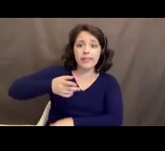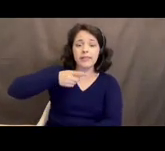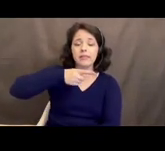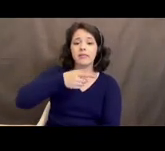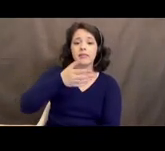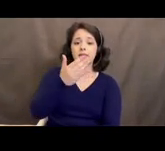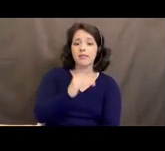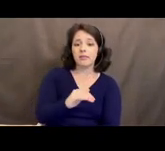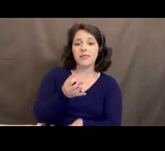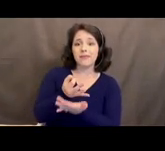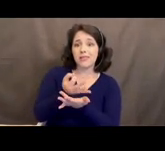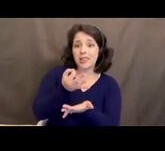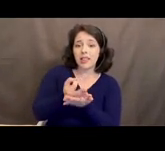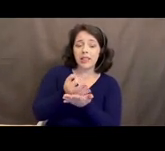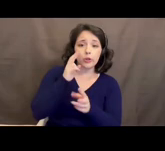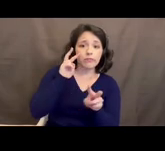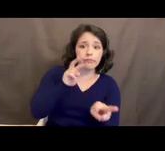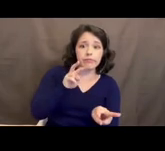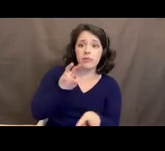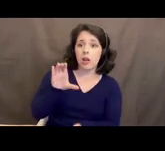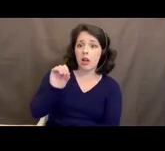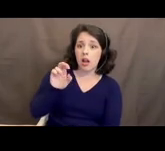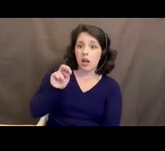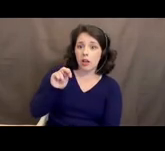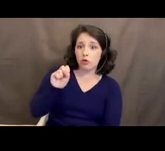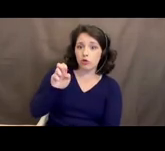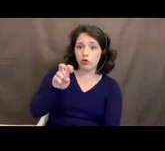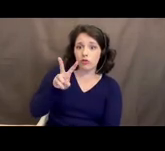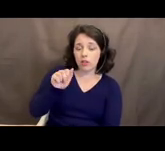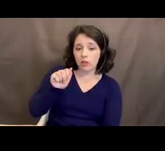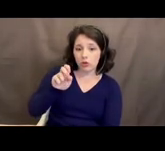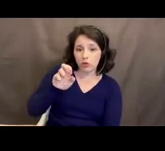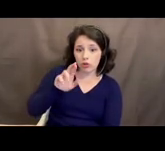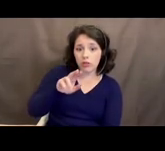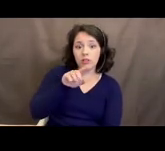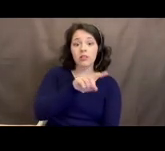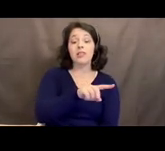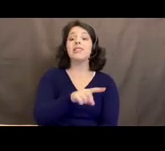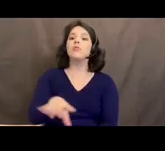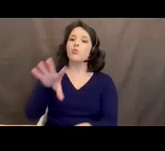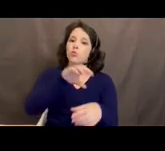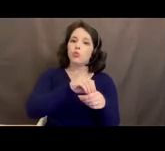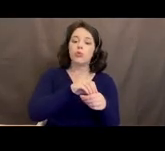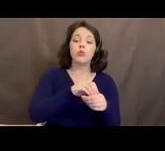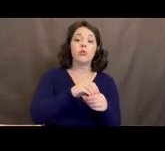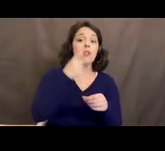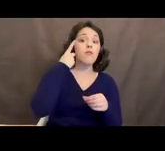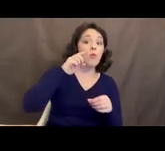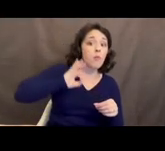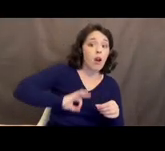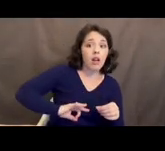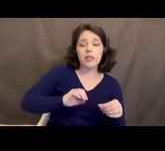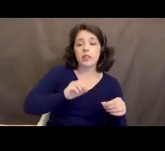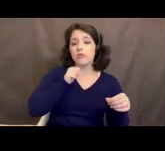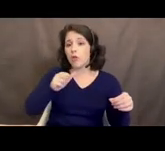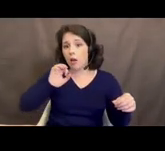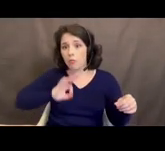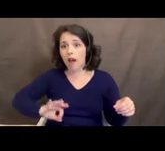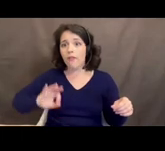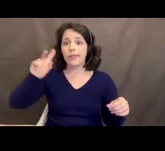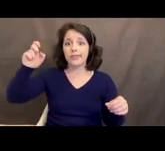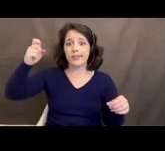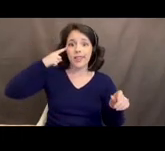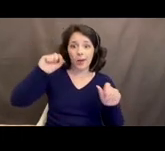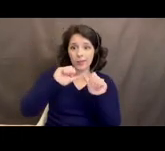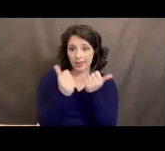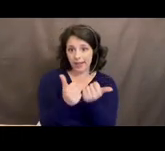by the SSA, and they include for-profits, nonprofits, government agencies. So, and let's talk a little